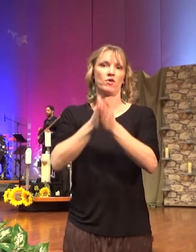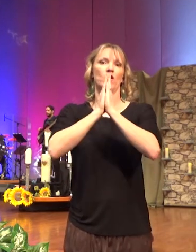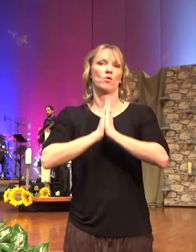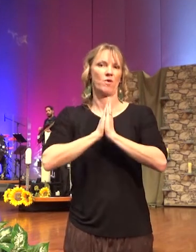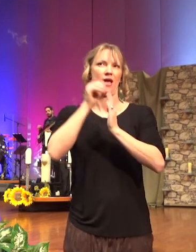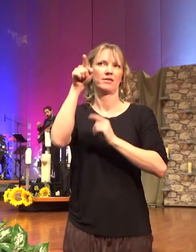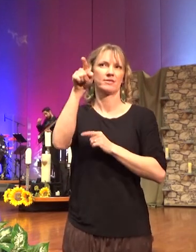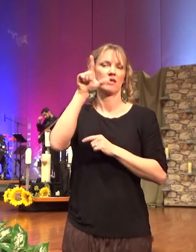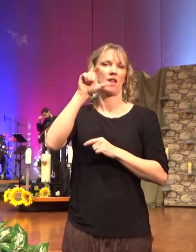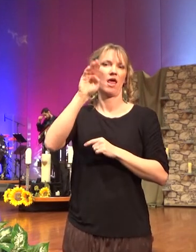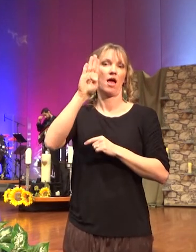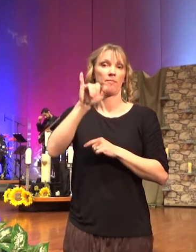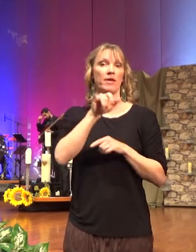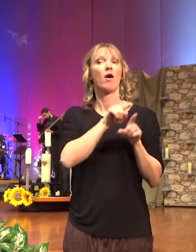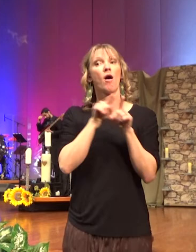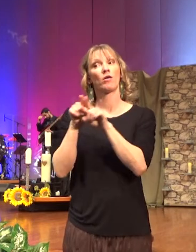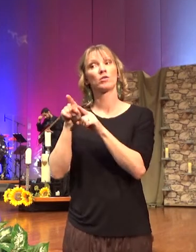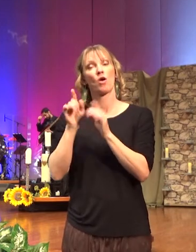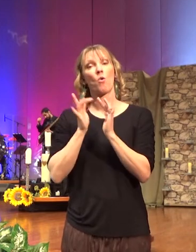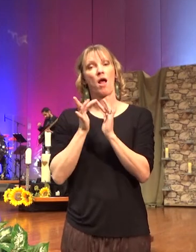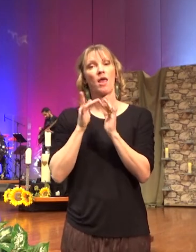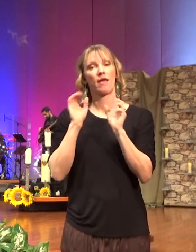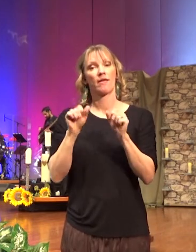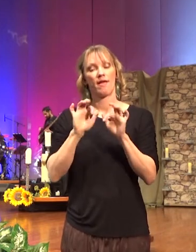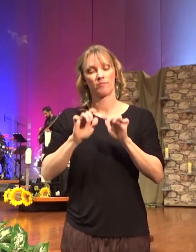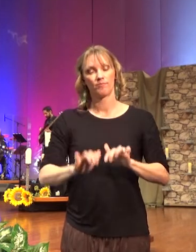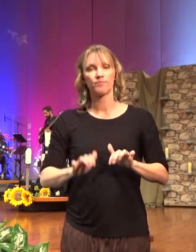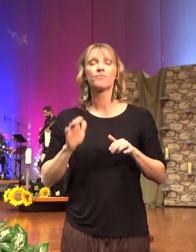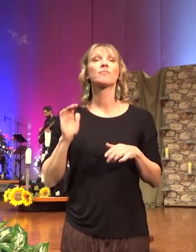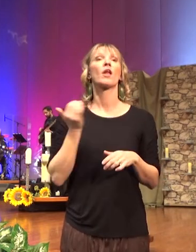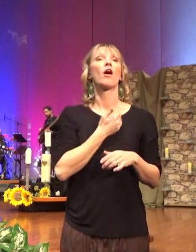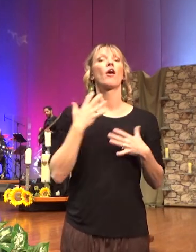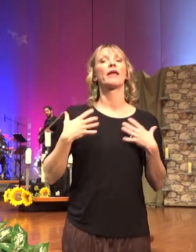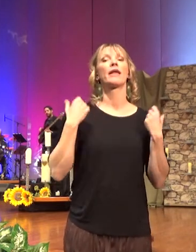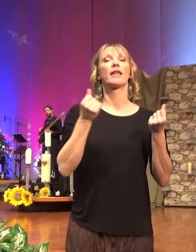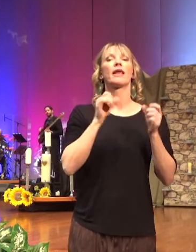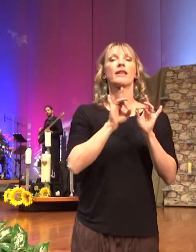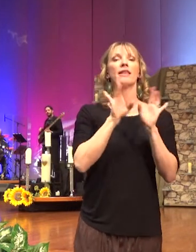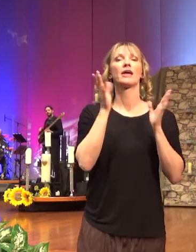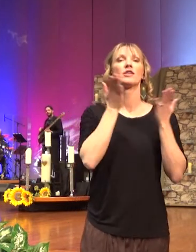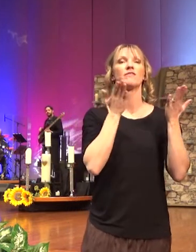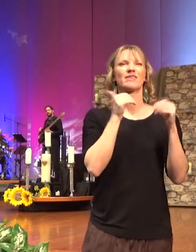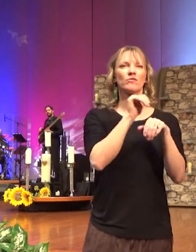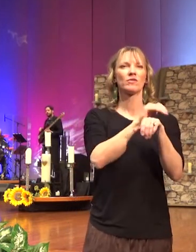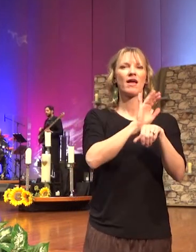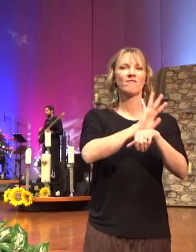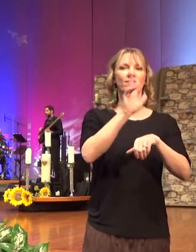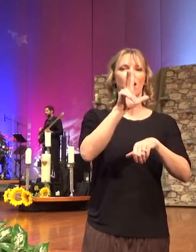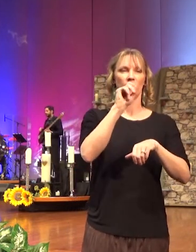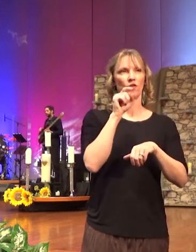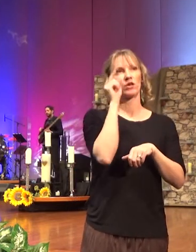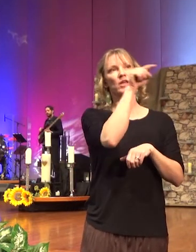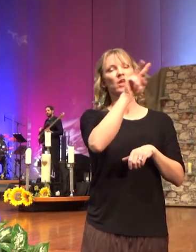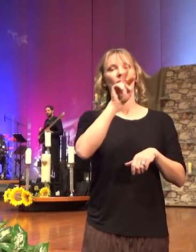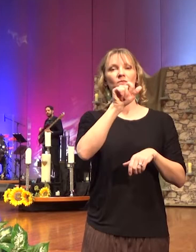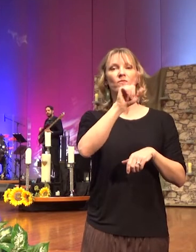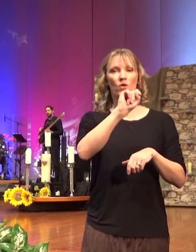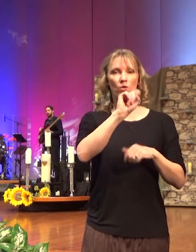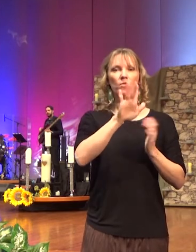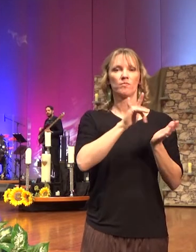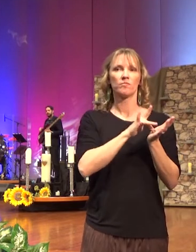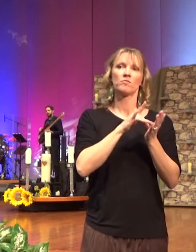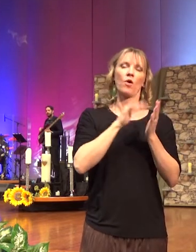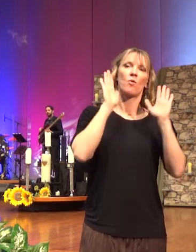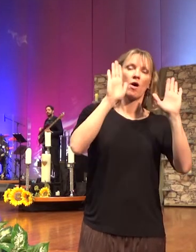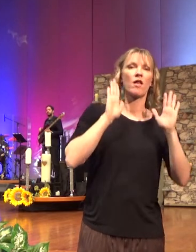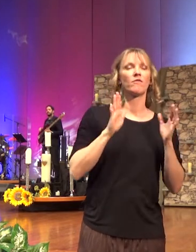a written request, as well as online. Our healing light service is tonight, everyone, at 5:30 p.m. in our Vote building.